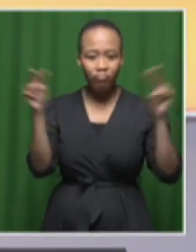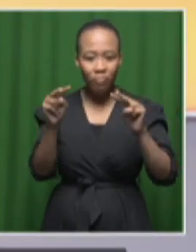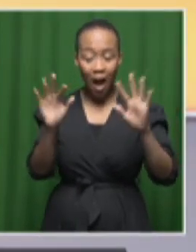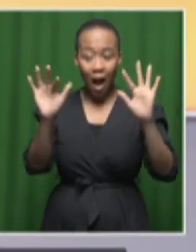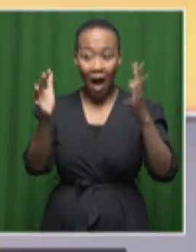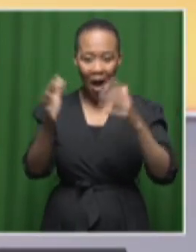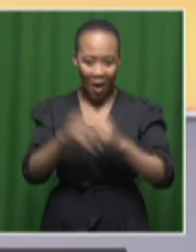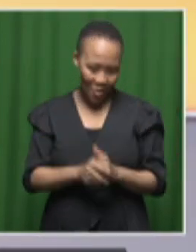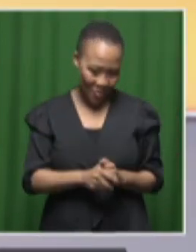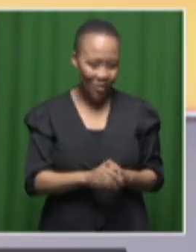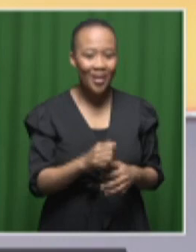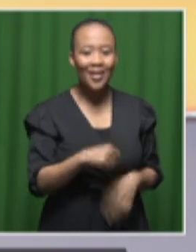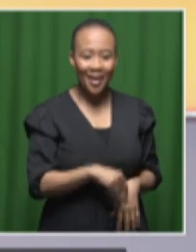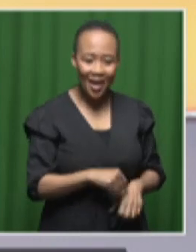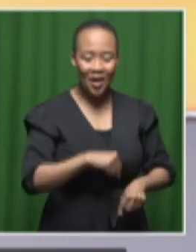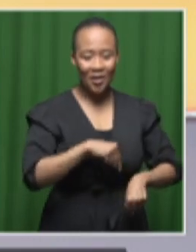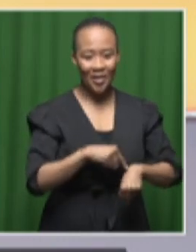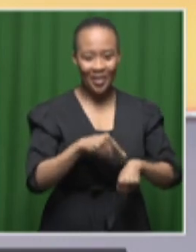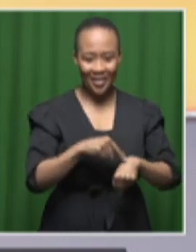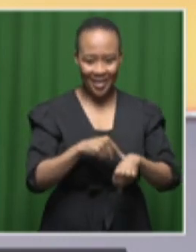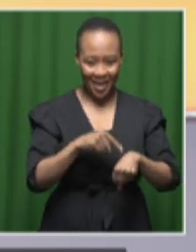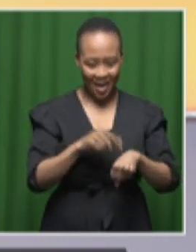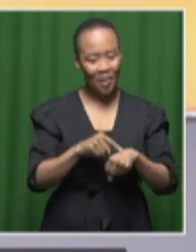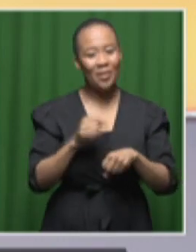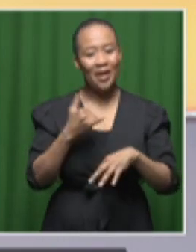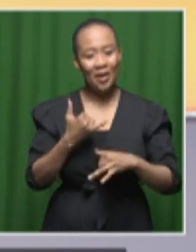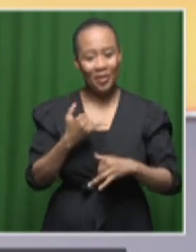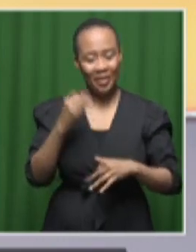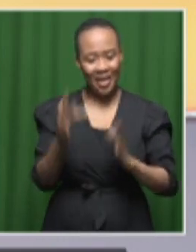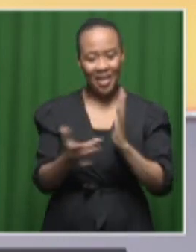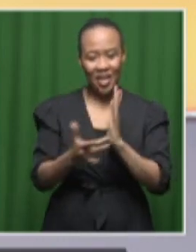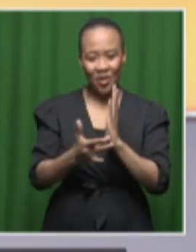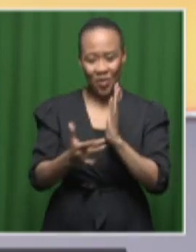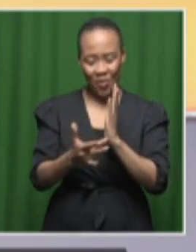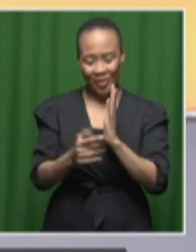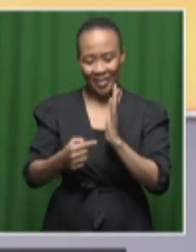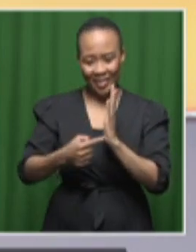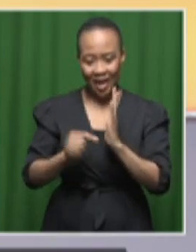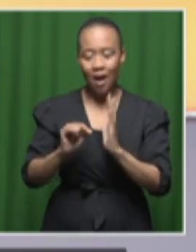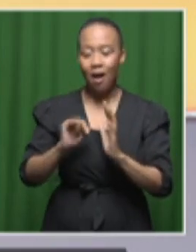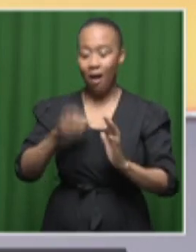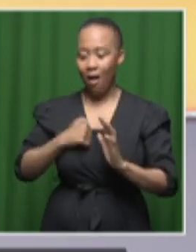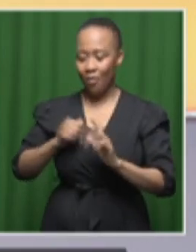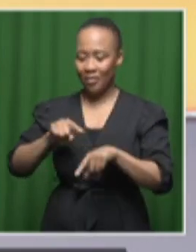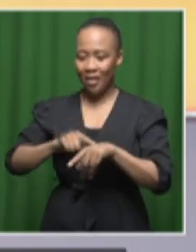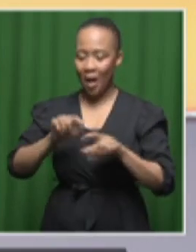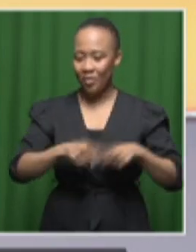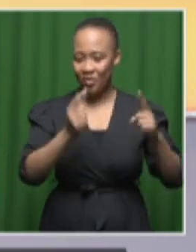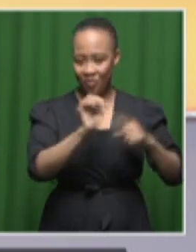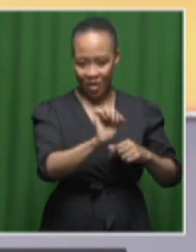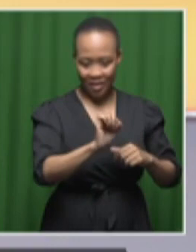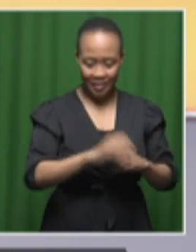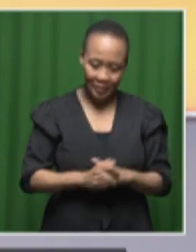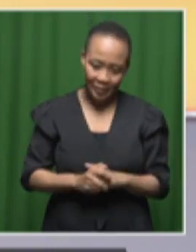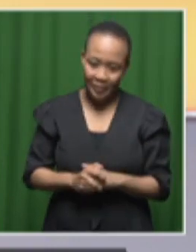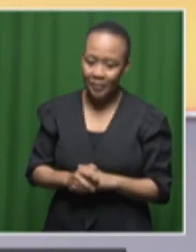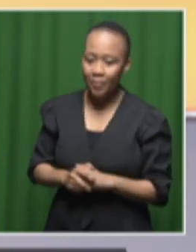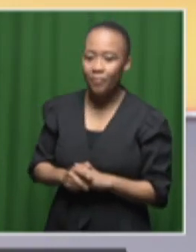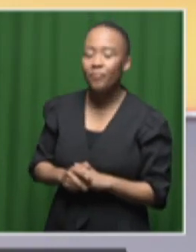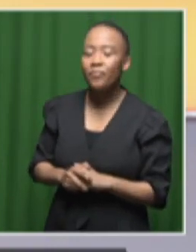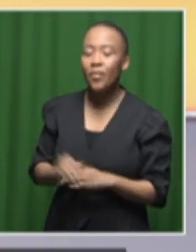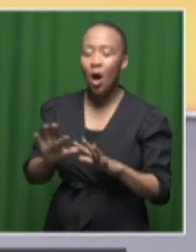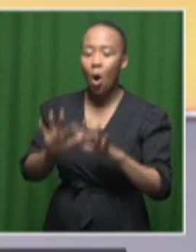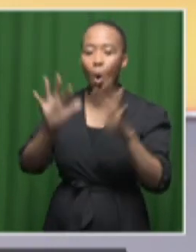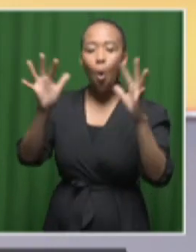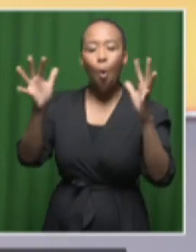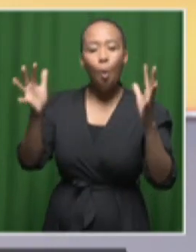Snake was cutting edge technology, right? That was the time. I think it has a huge influence on them, and particularly in terms of how it opens the